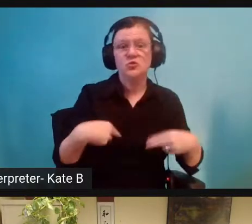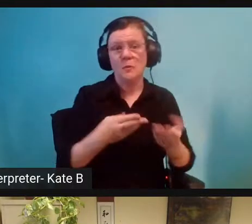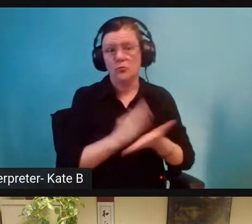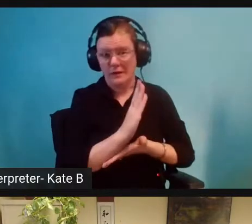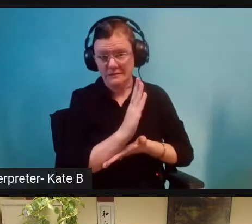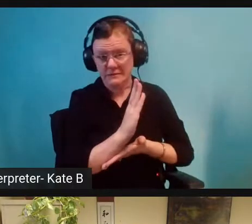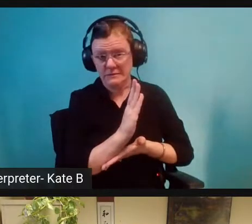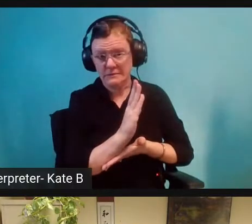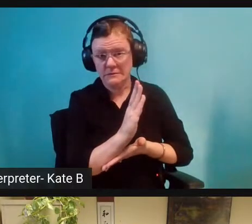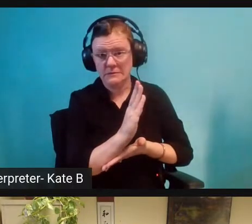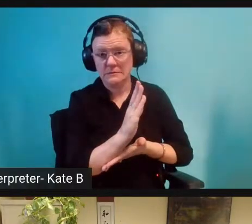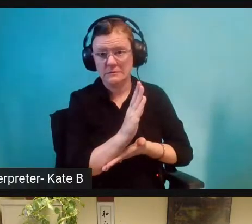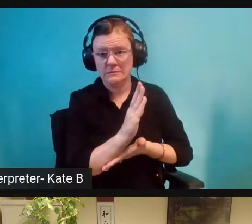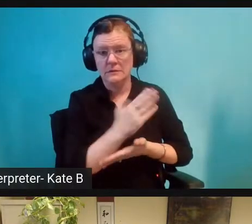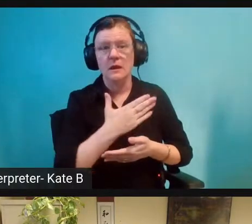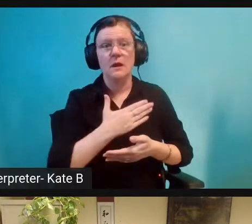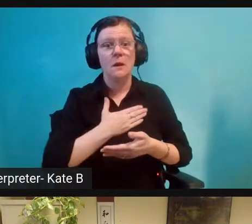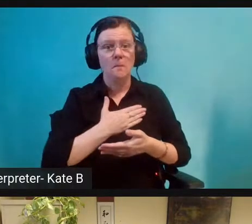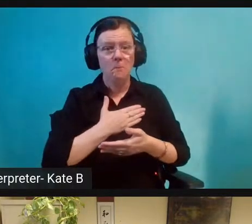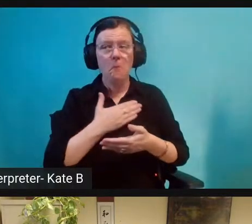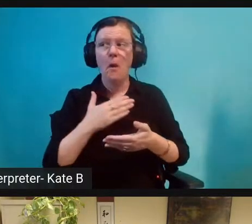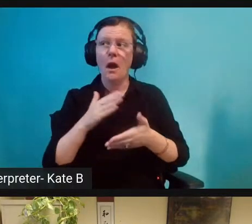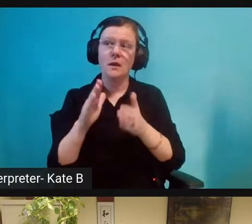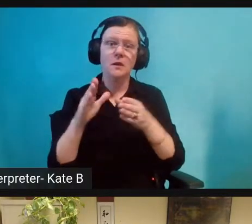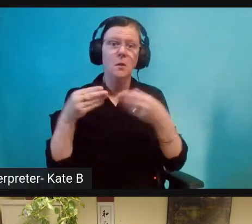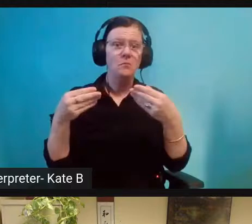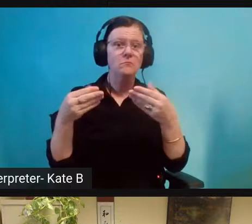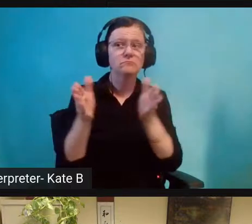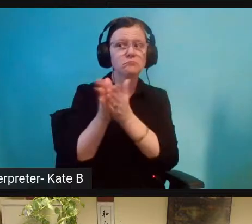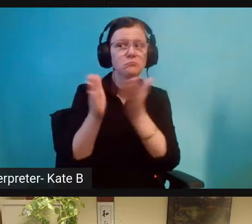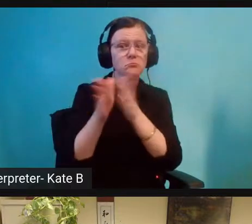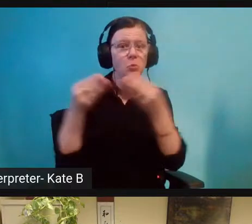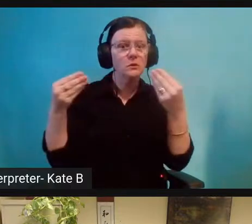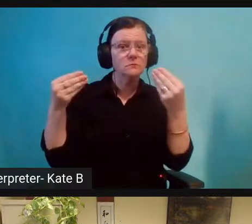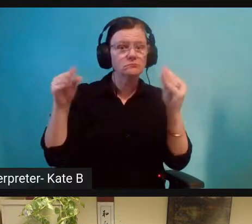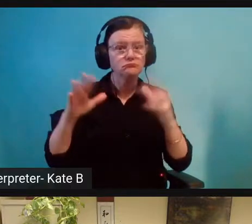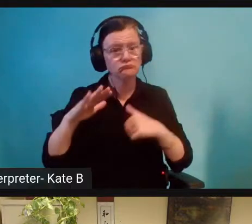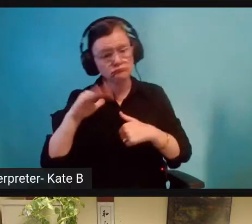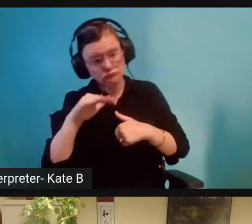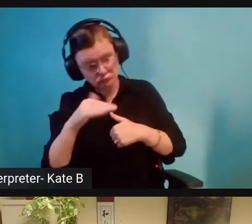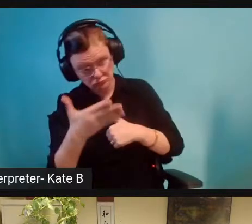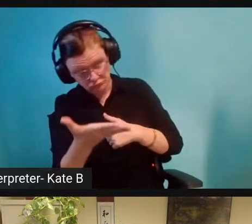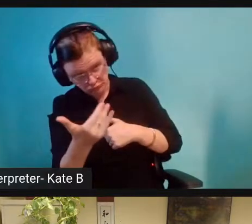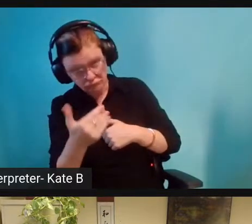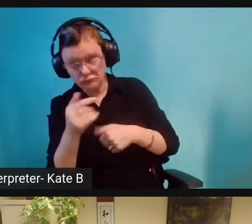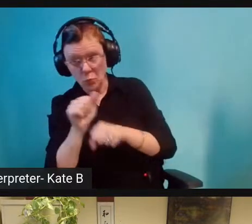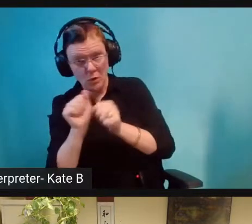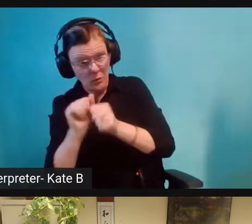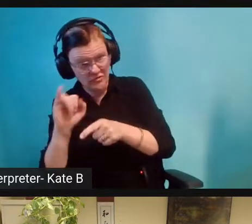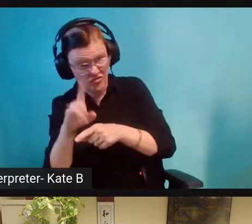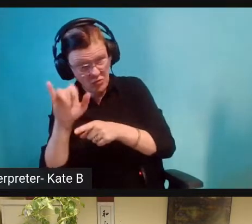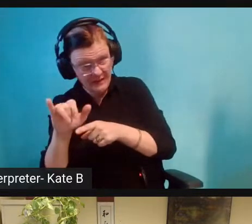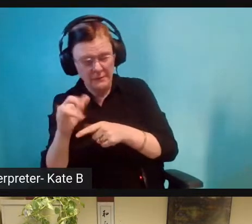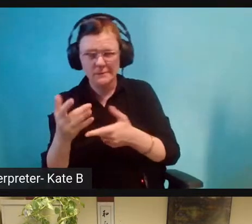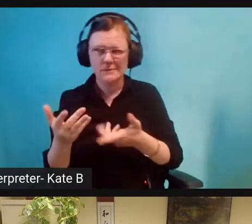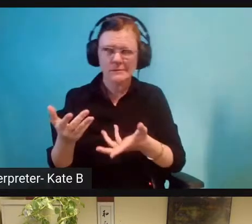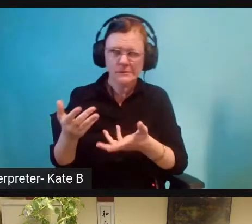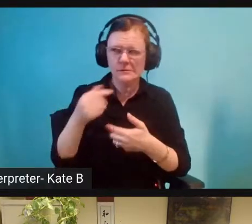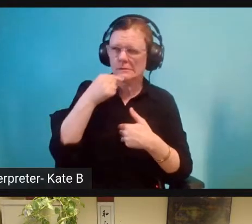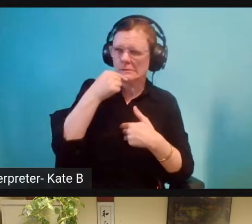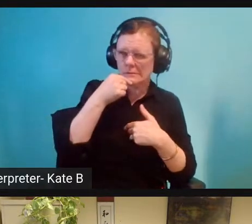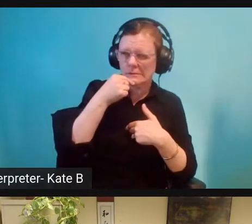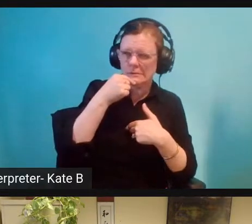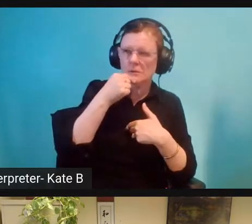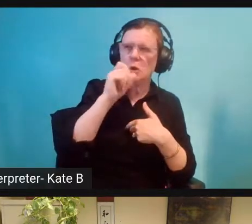when my agent brought Judy's project to me and asked me if I wanted to do it, I realized that despite